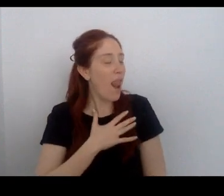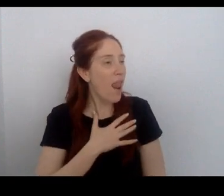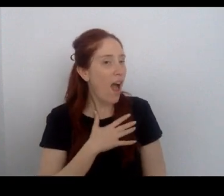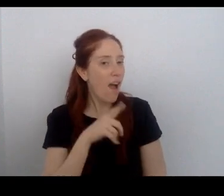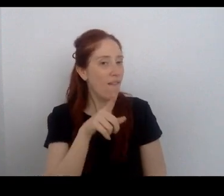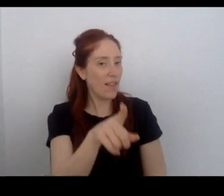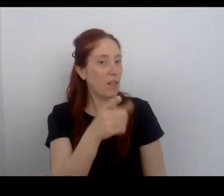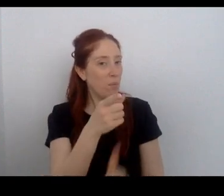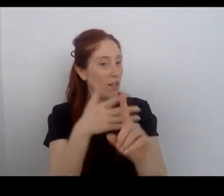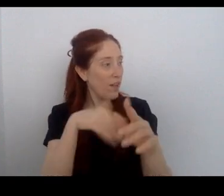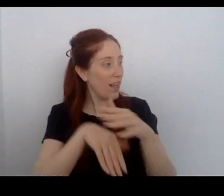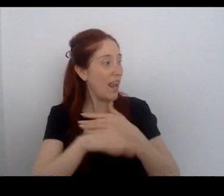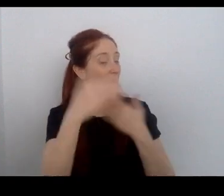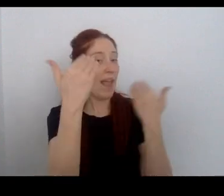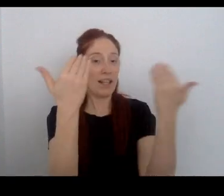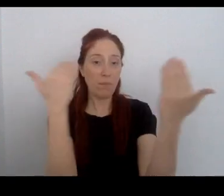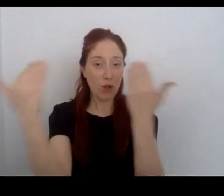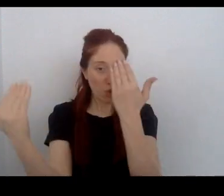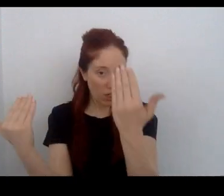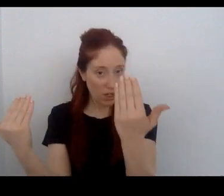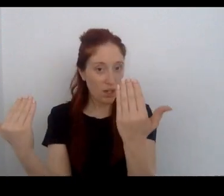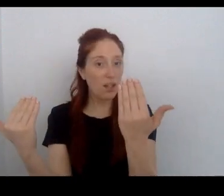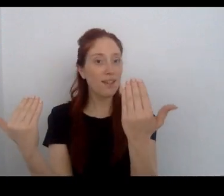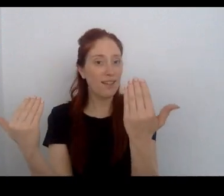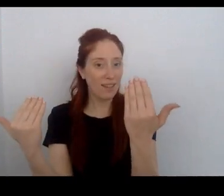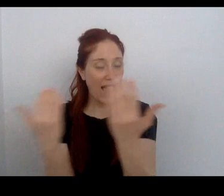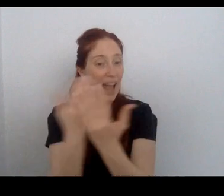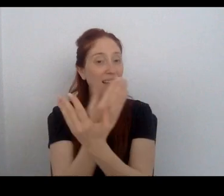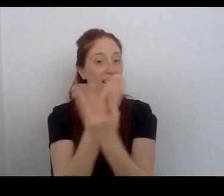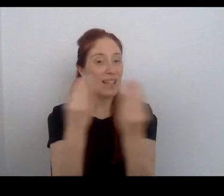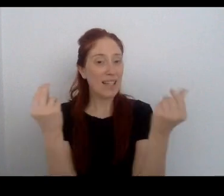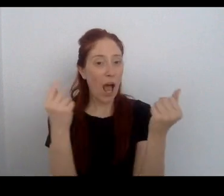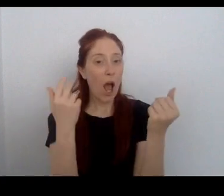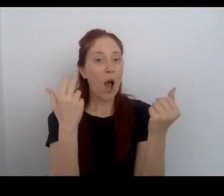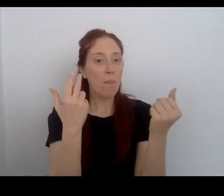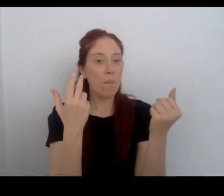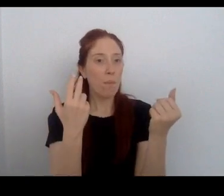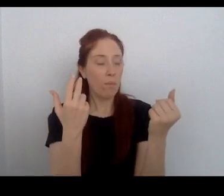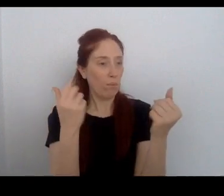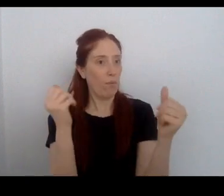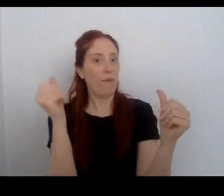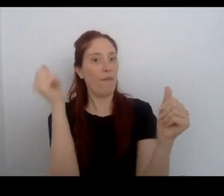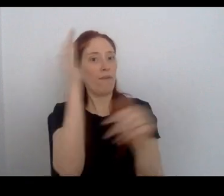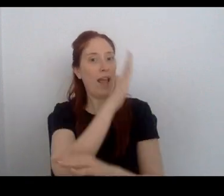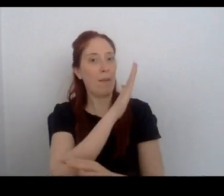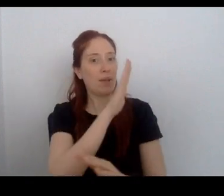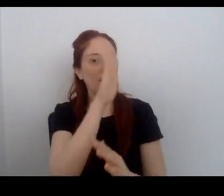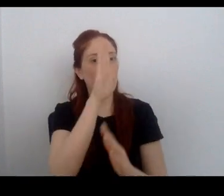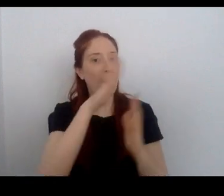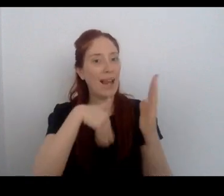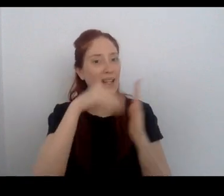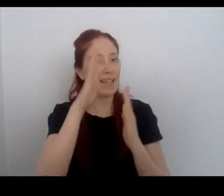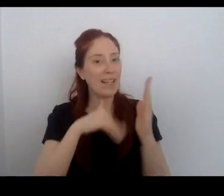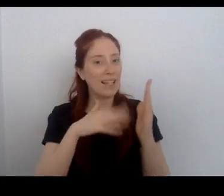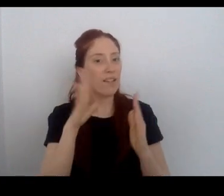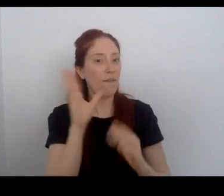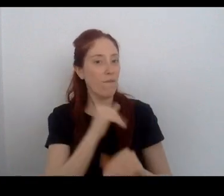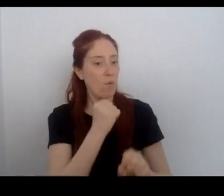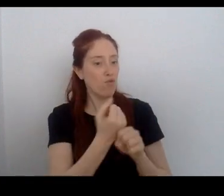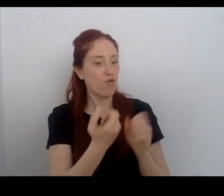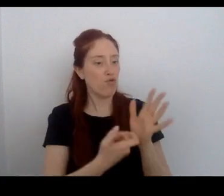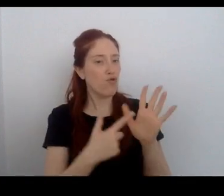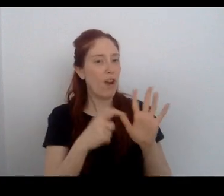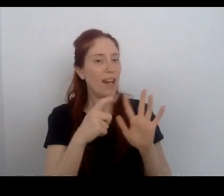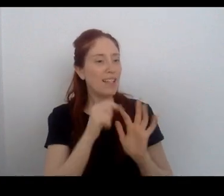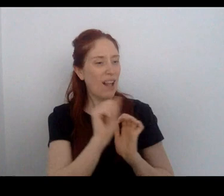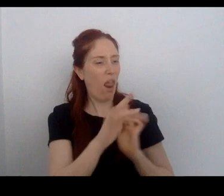some of those very sort of celebrated paintings from later in Grace Cossington Smith's career, where she